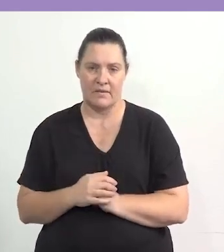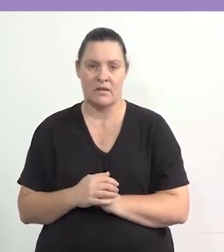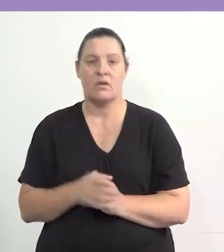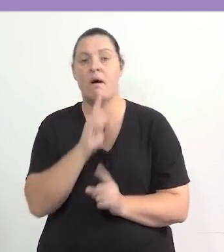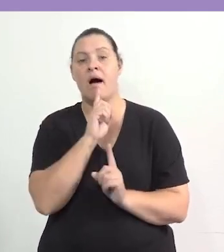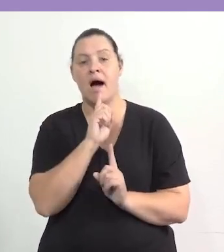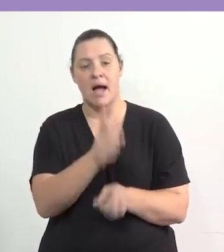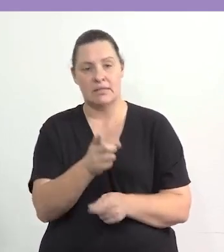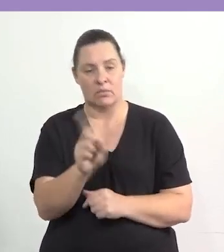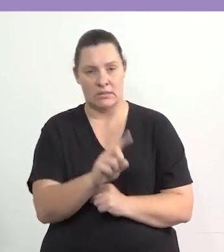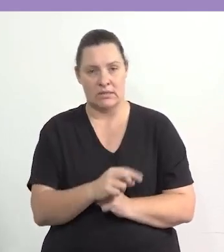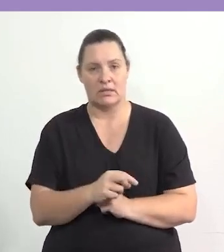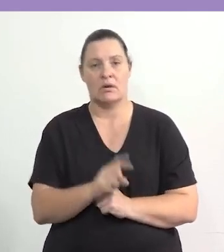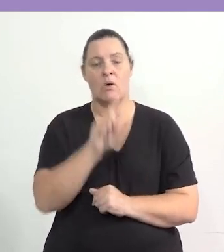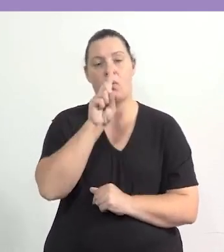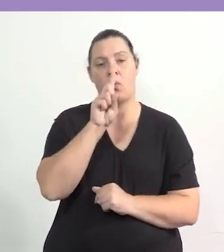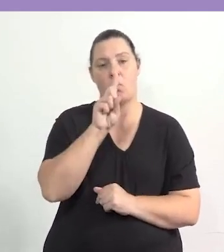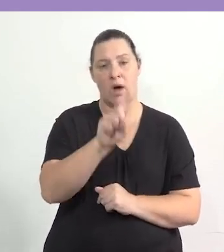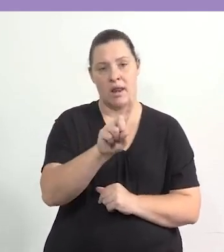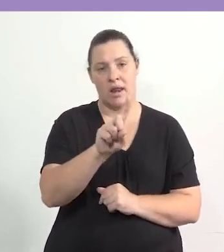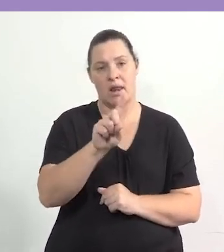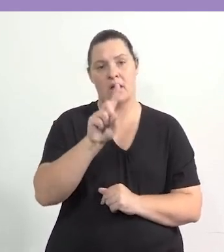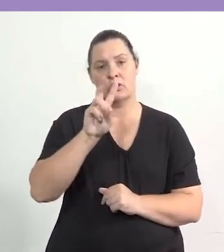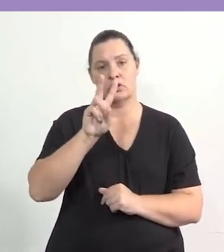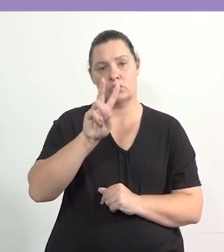5, and our answer there is